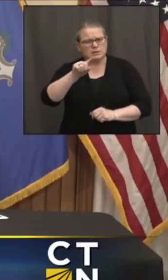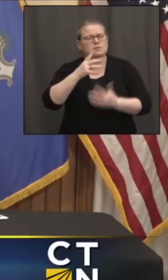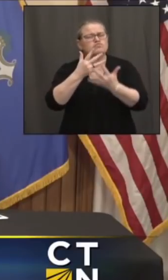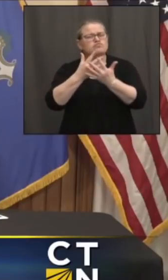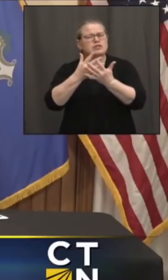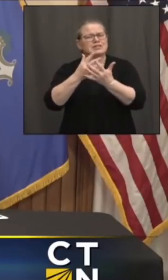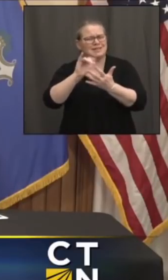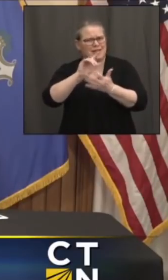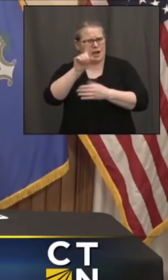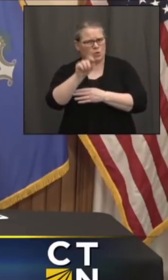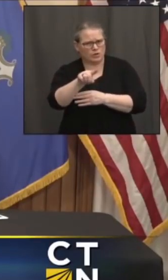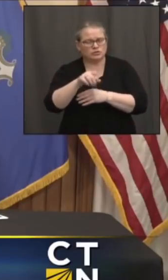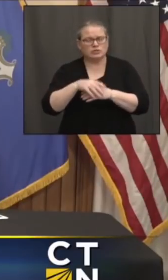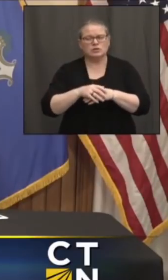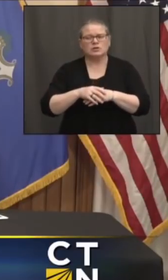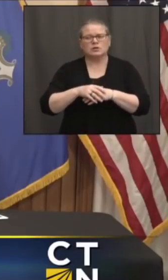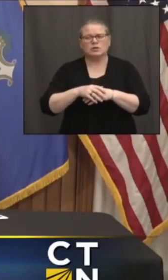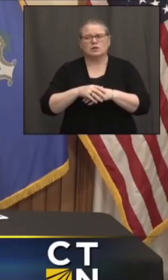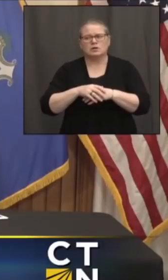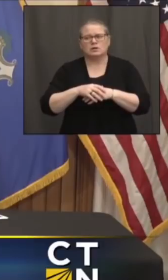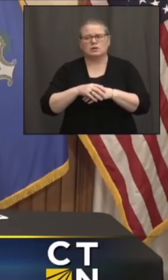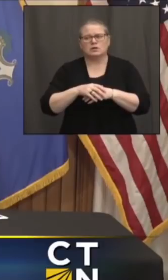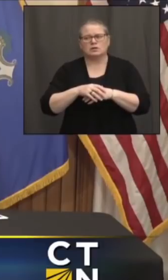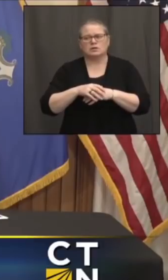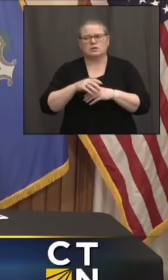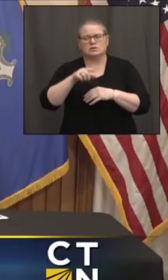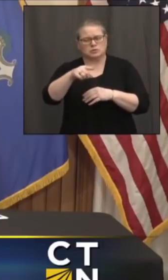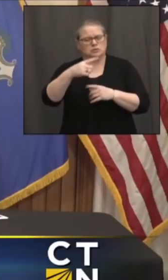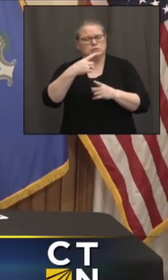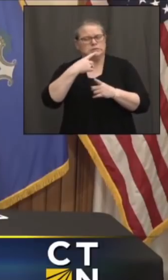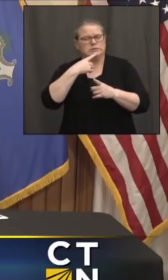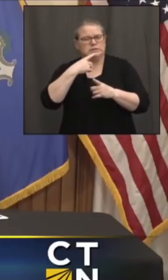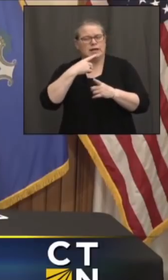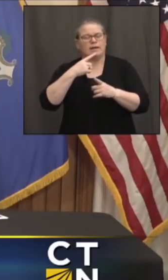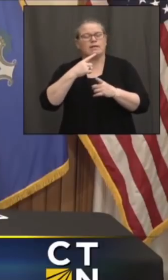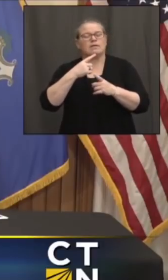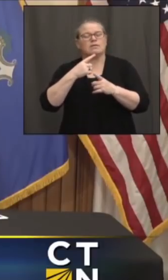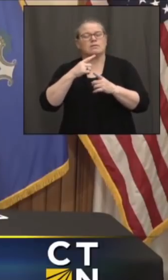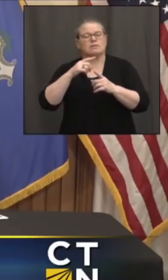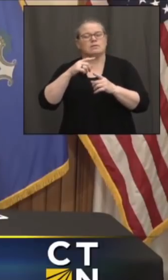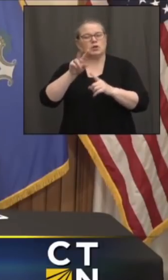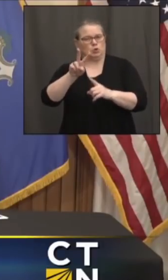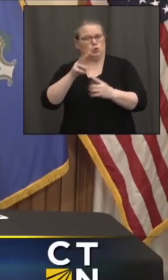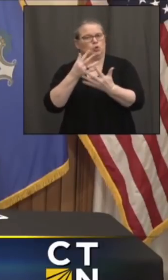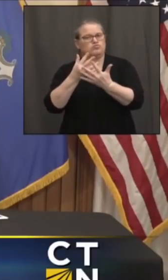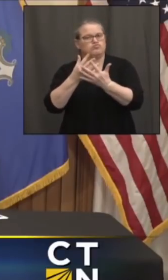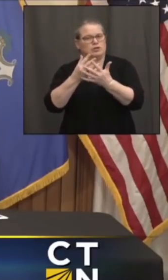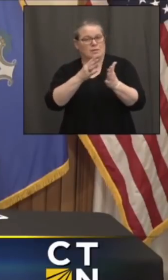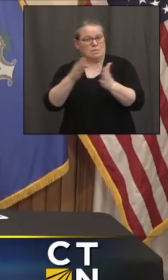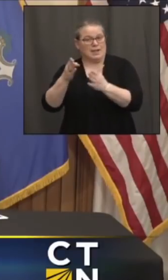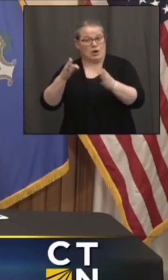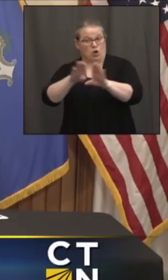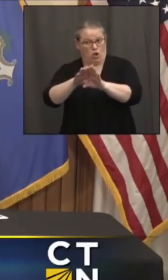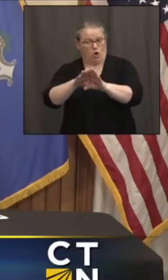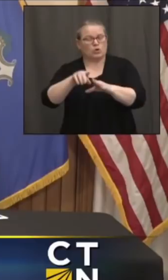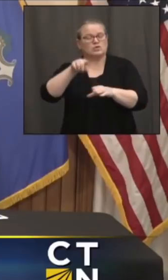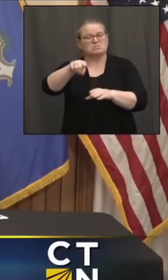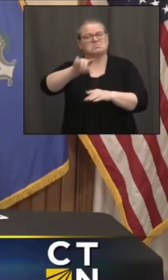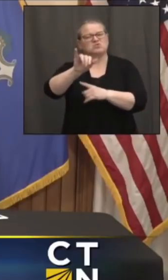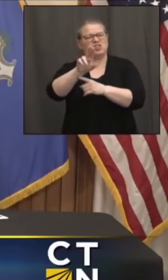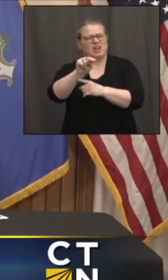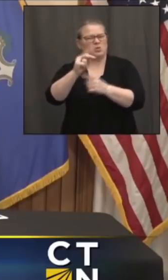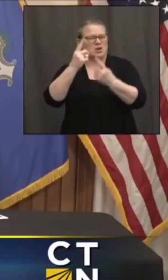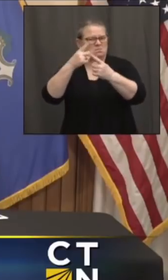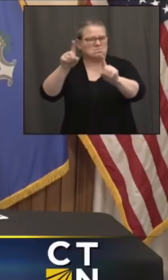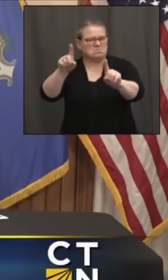any additional prison closures until January, but the new DOC commissioner, when he was testifying a few